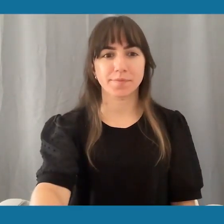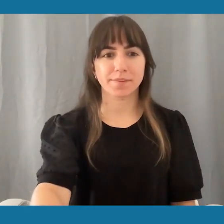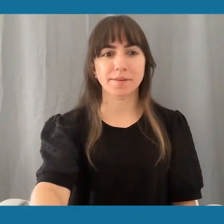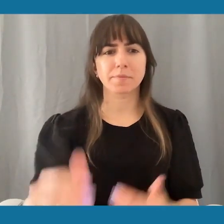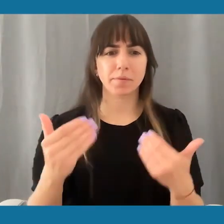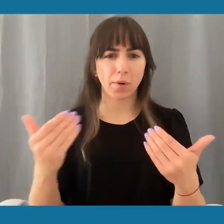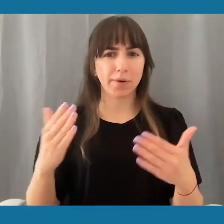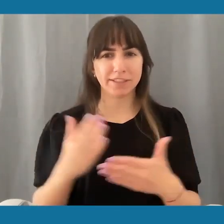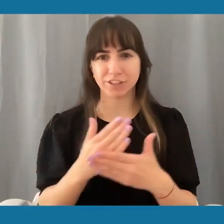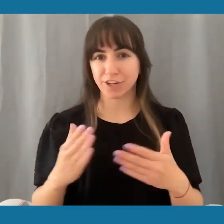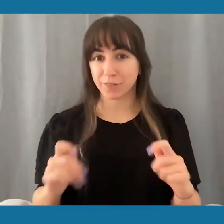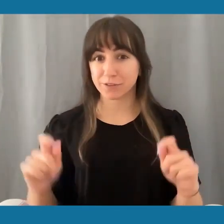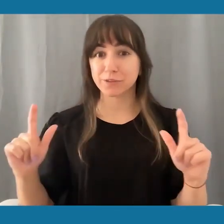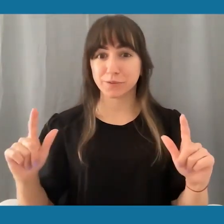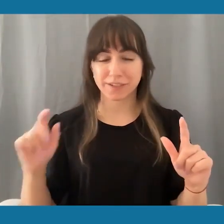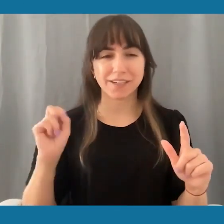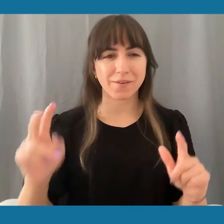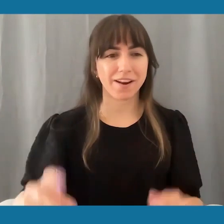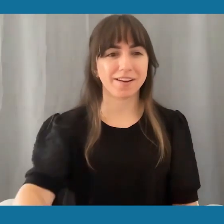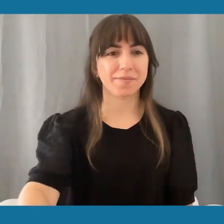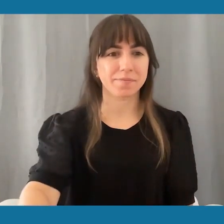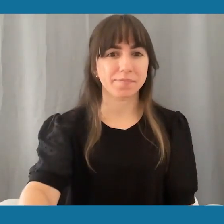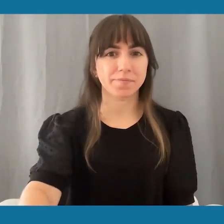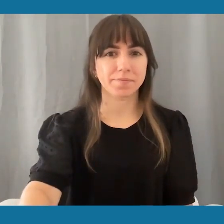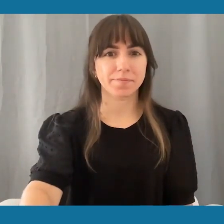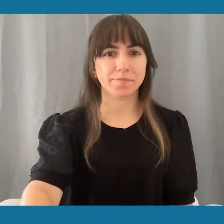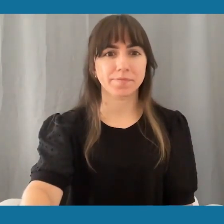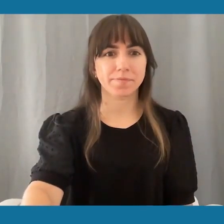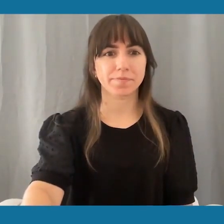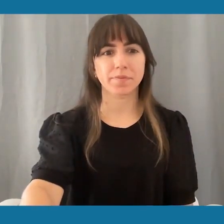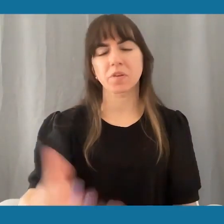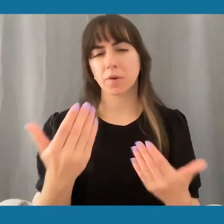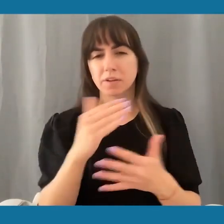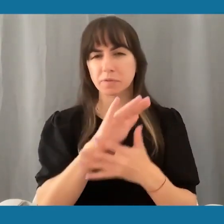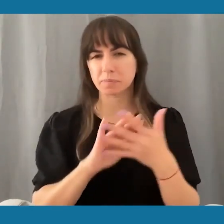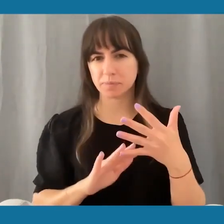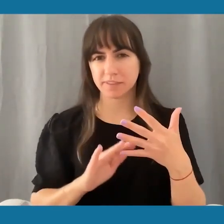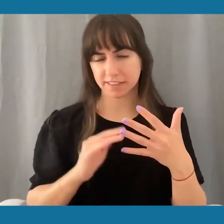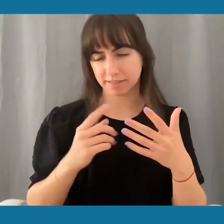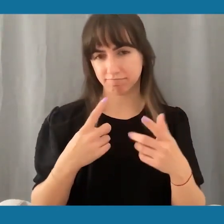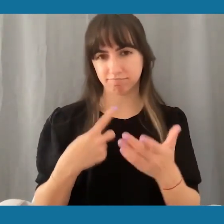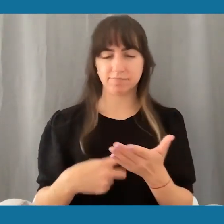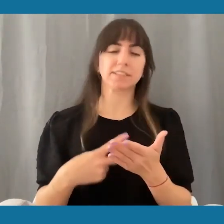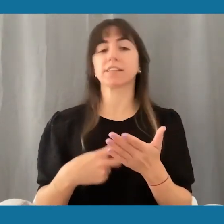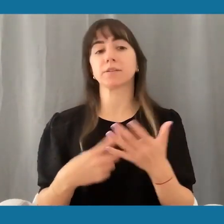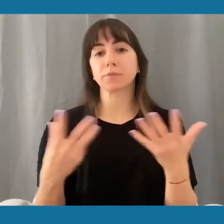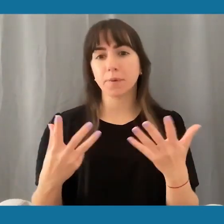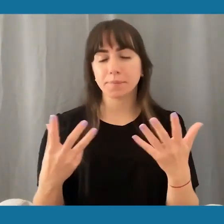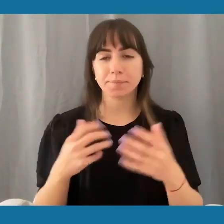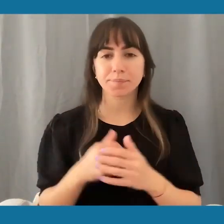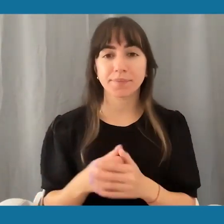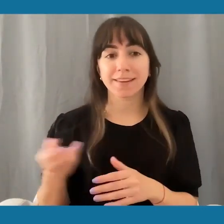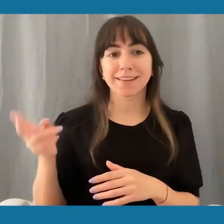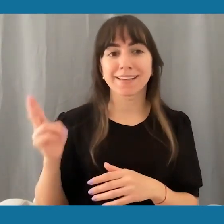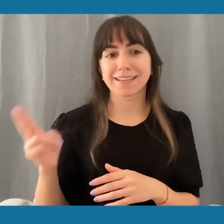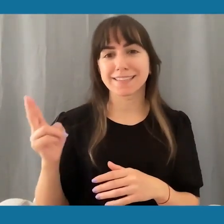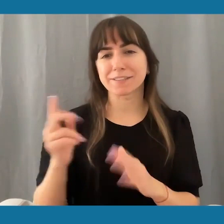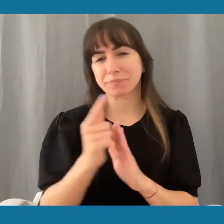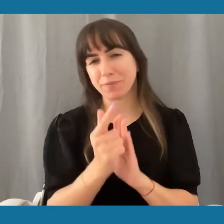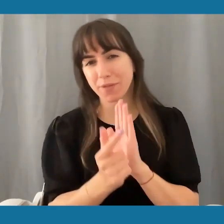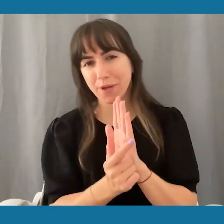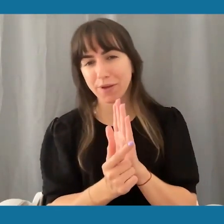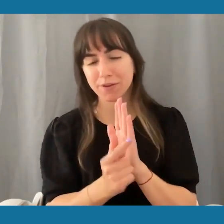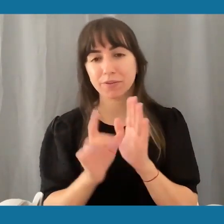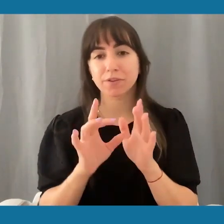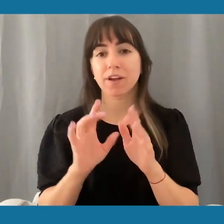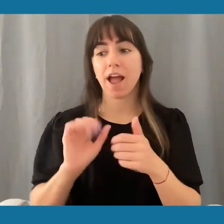So kind of an outline of what we're going to be discussing about is the history and legislation that made ABLE possible, looking at how it's managed